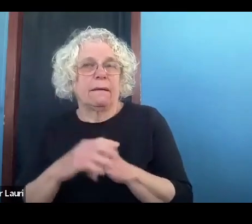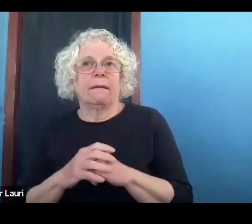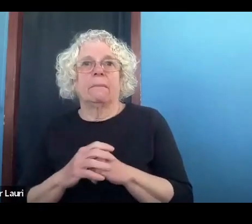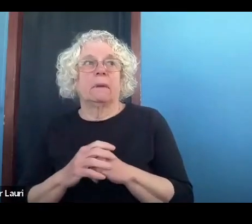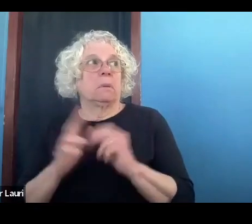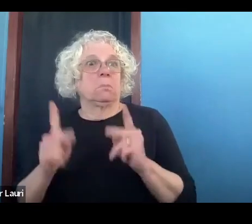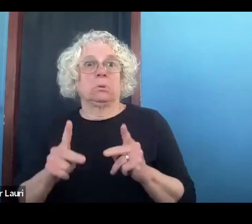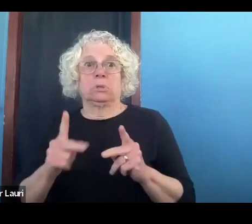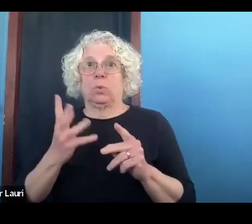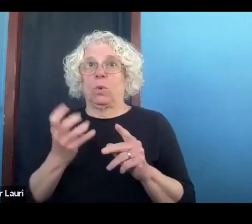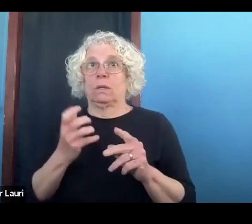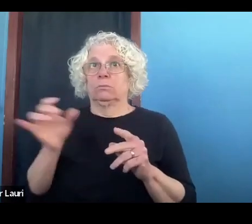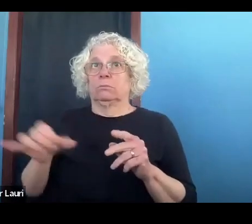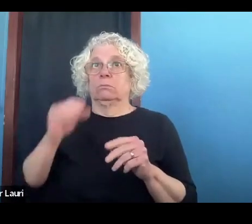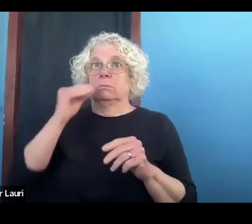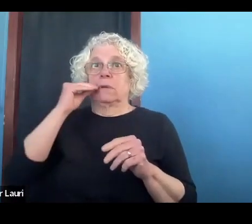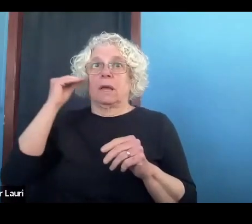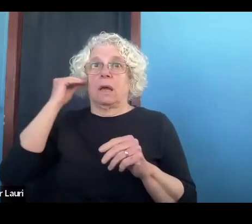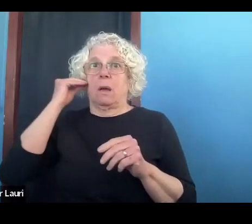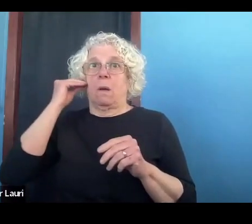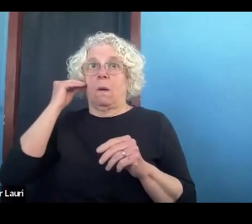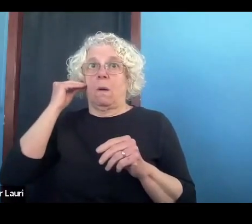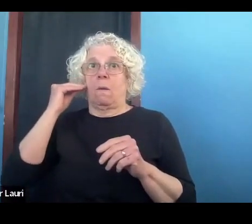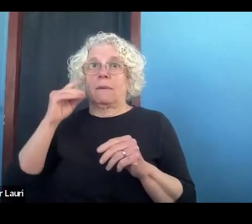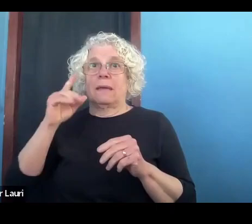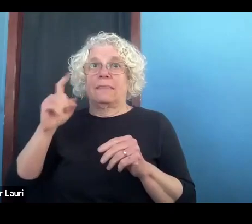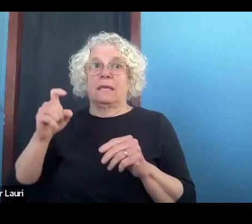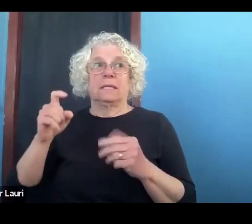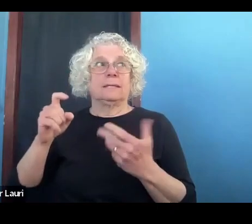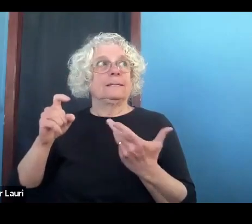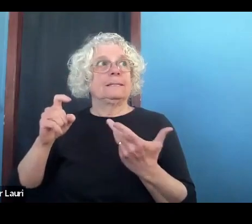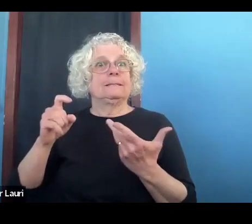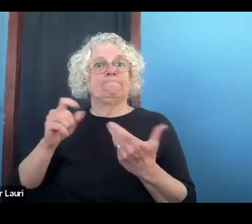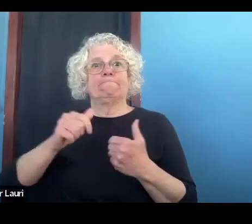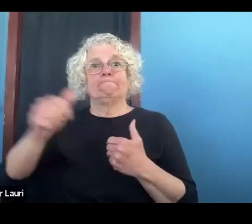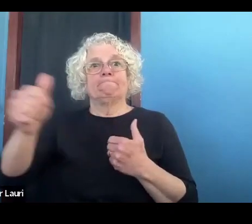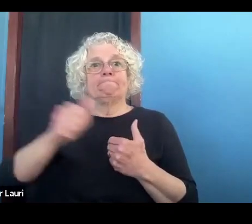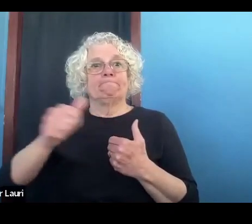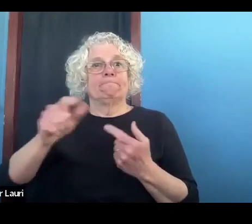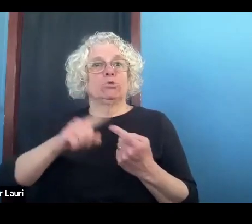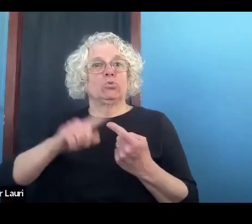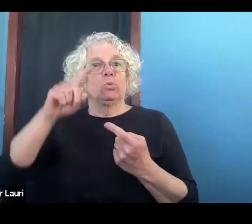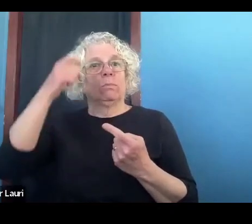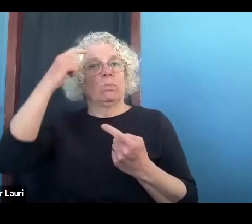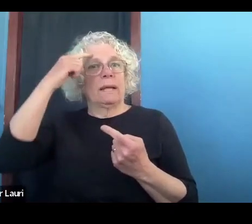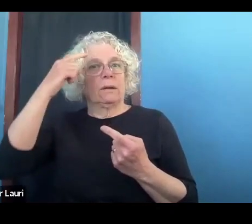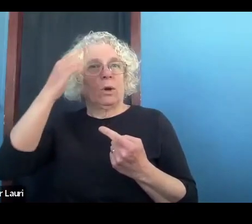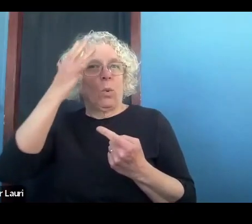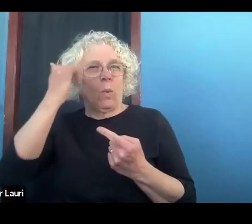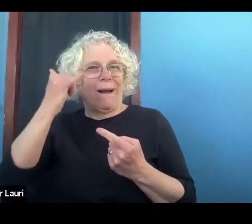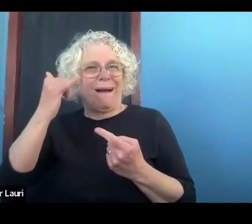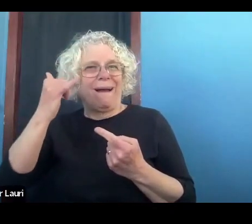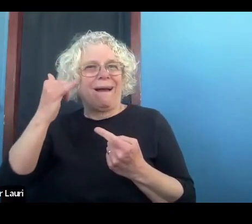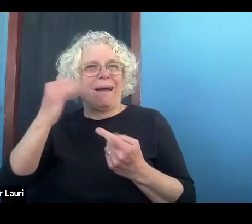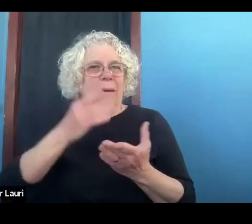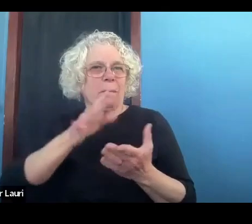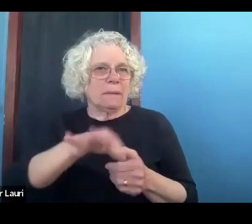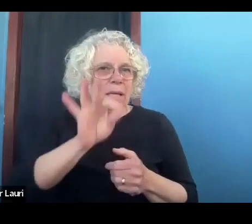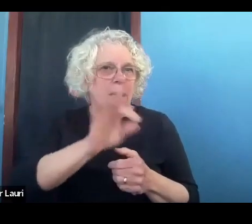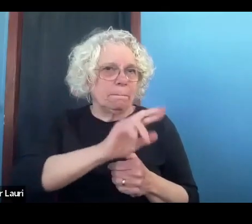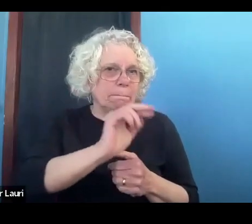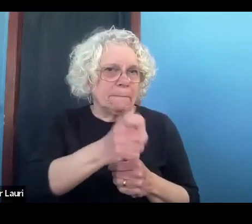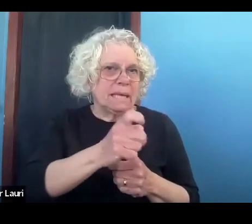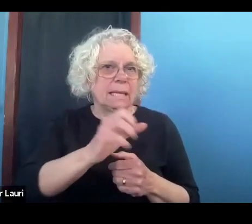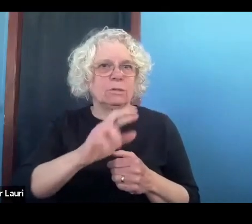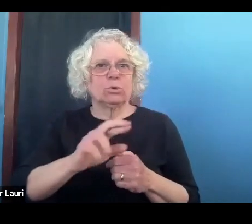stay at home and they need a monthly drive into Brainerd, for to get their prescriptions or to